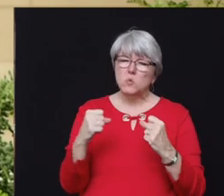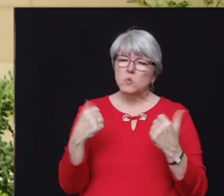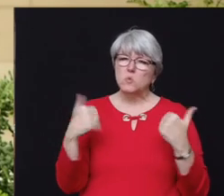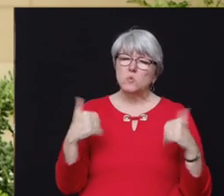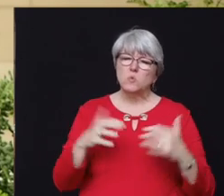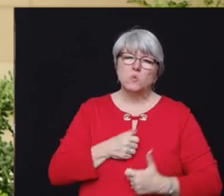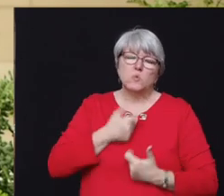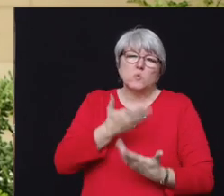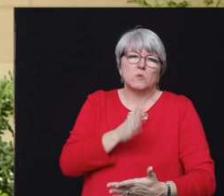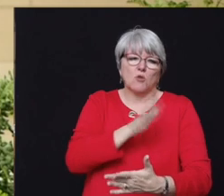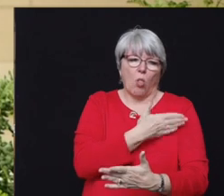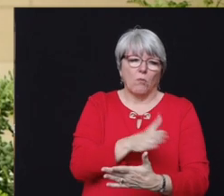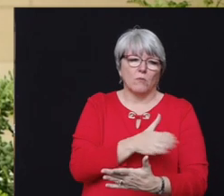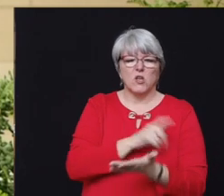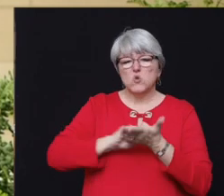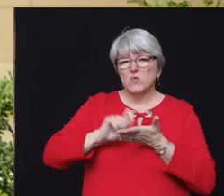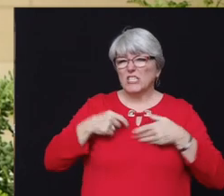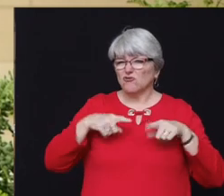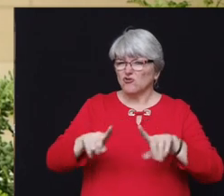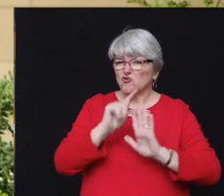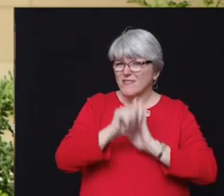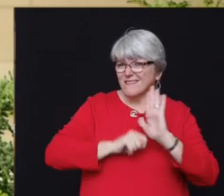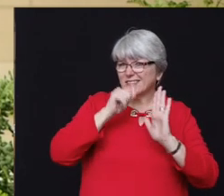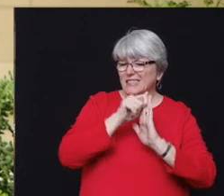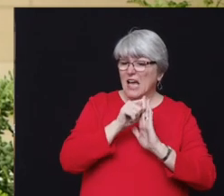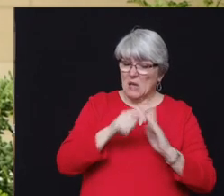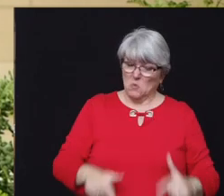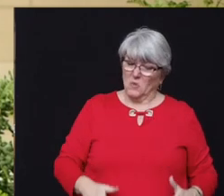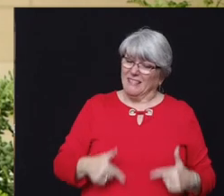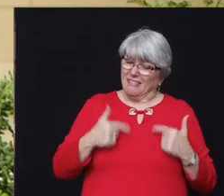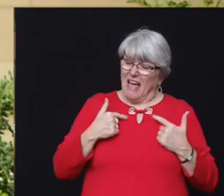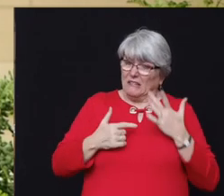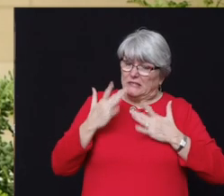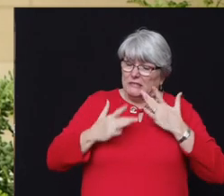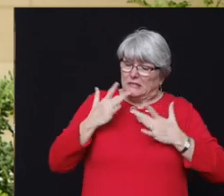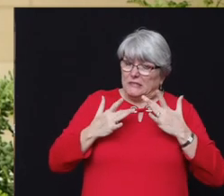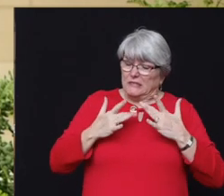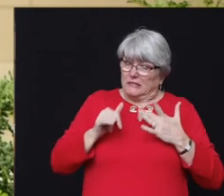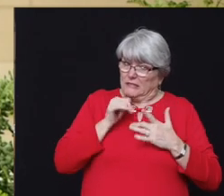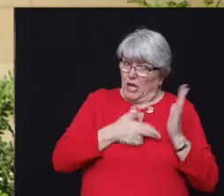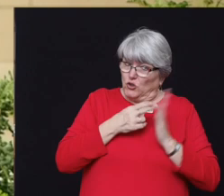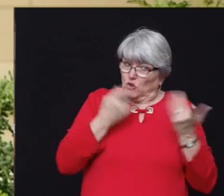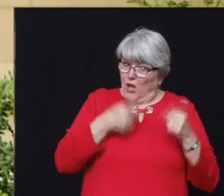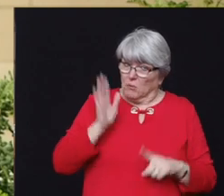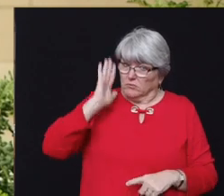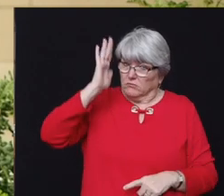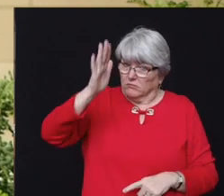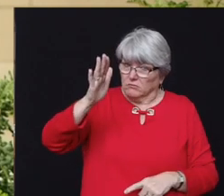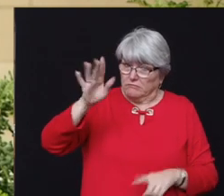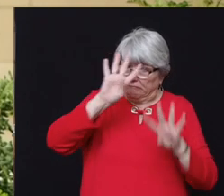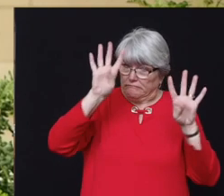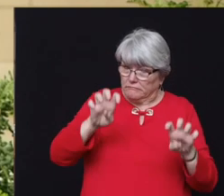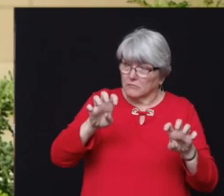psalm, written during a time when life was very uncertain, but when faith